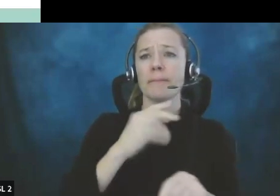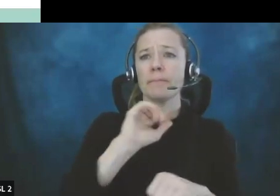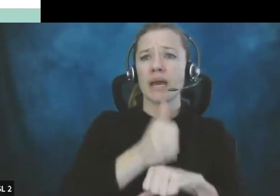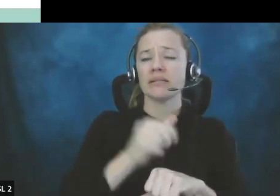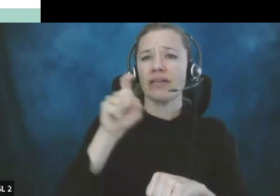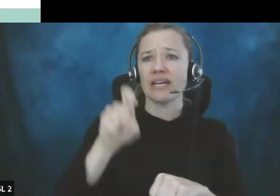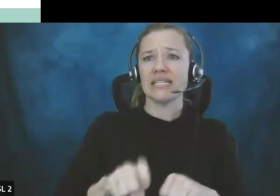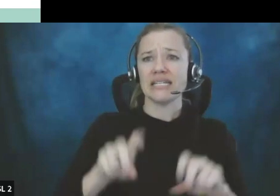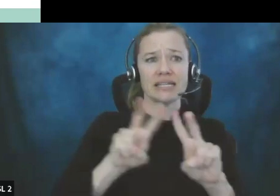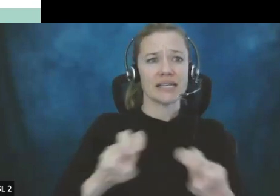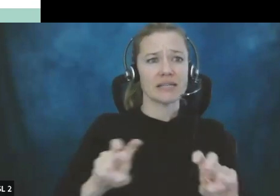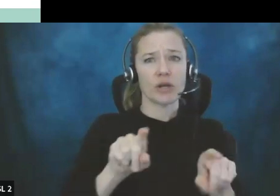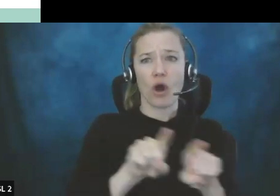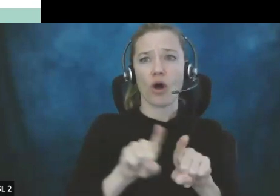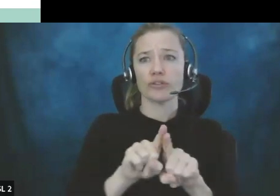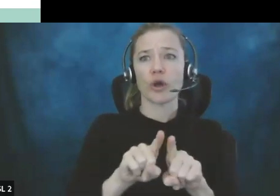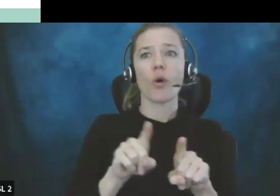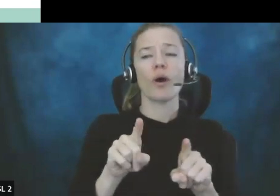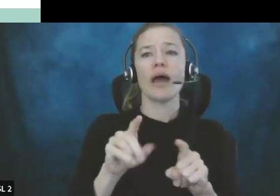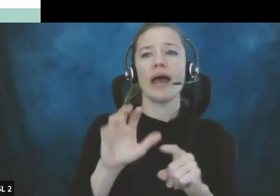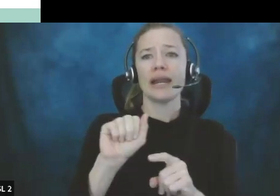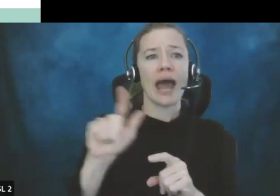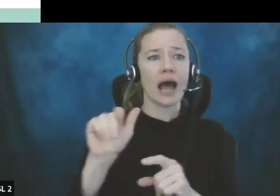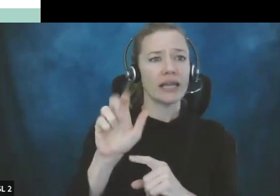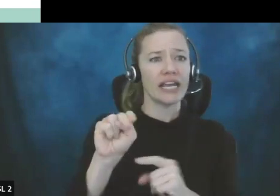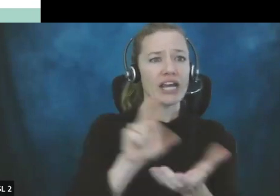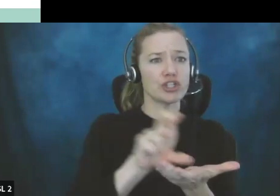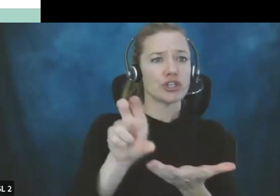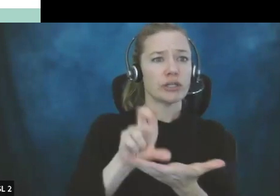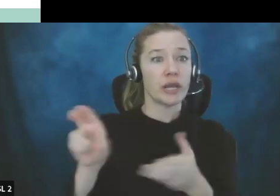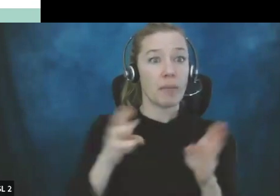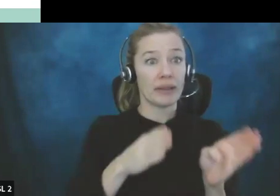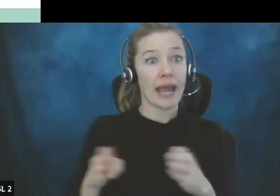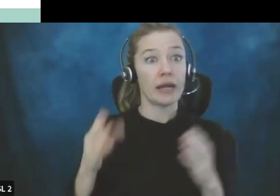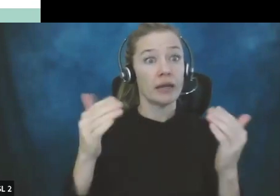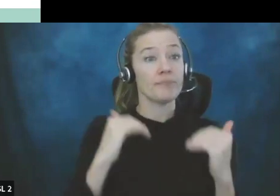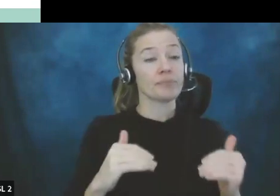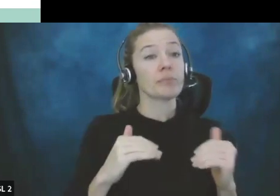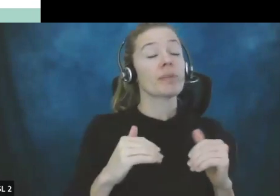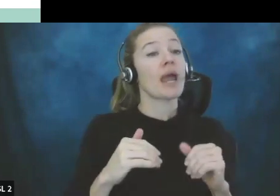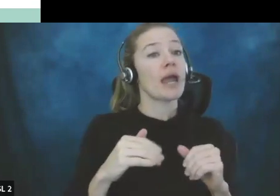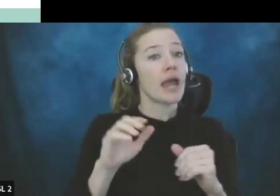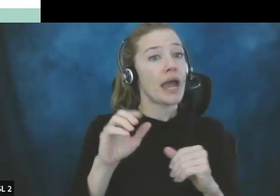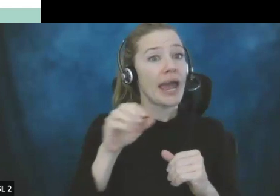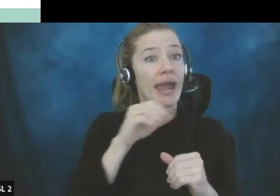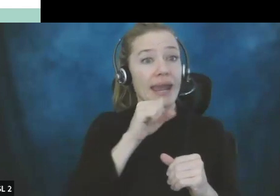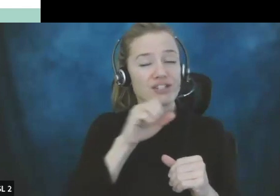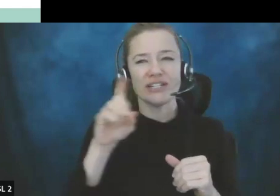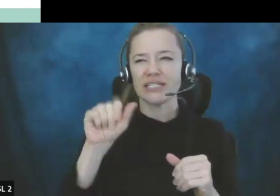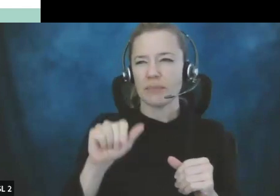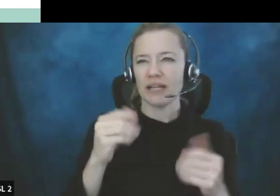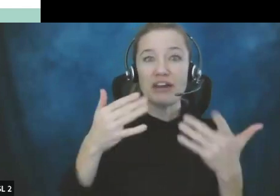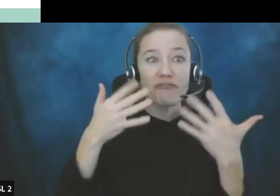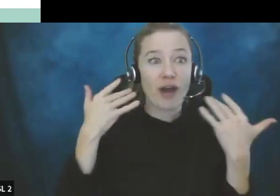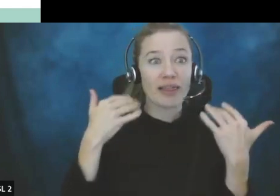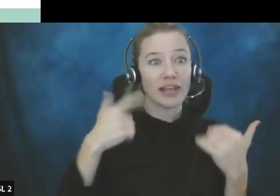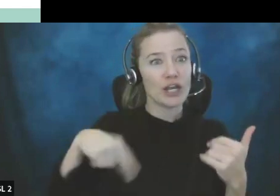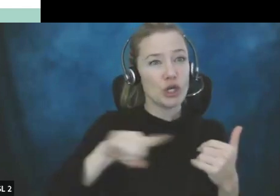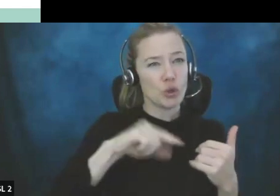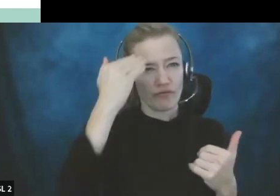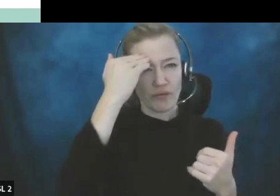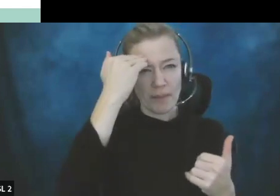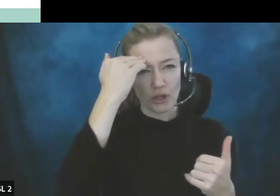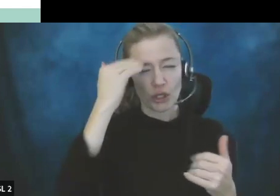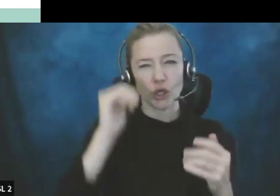as, based on the needs assessment, a service and allocation plan. Next slide. Age and disability friendly. I know lots of you are